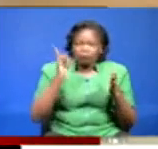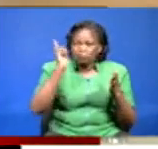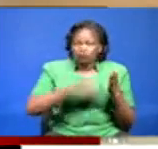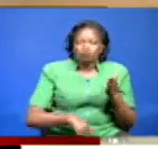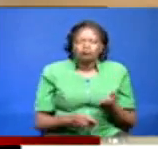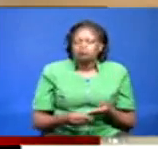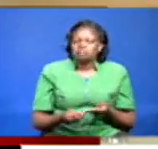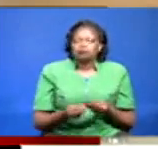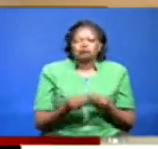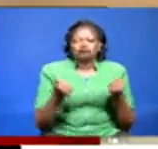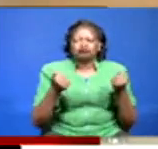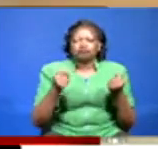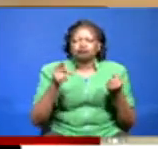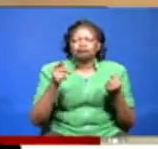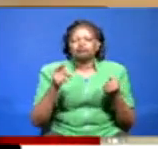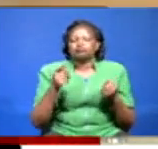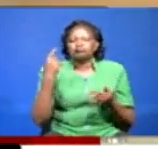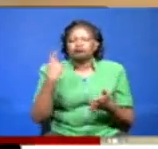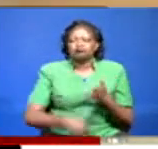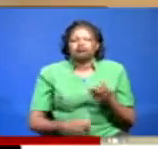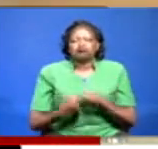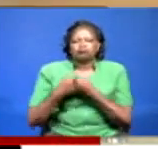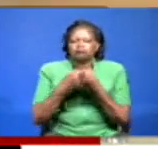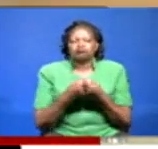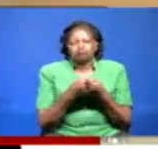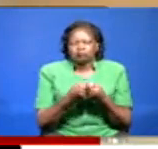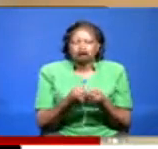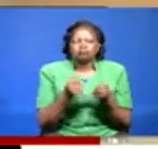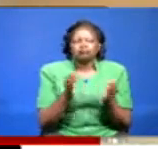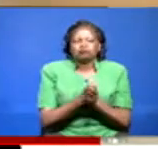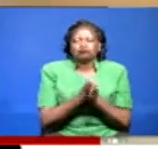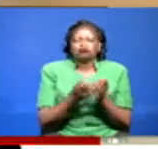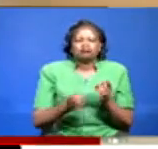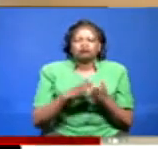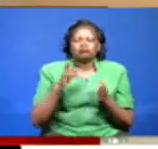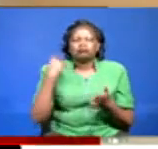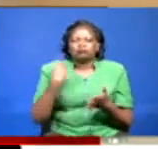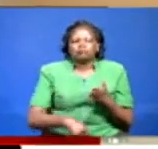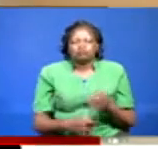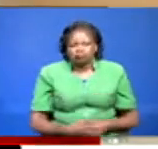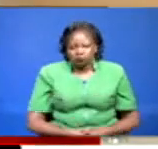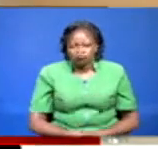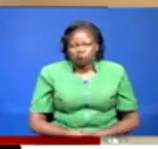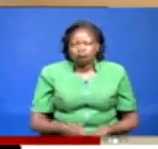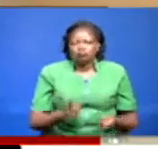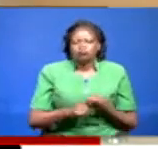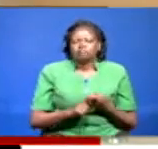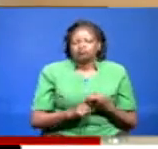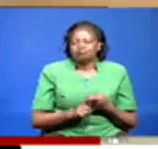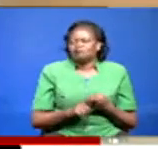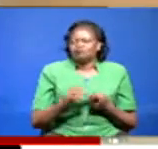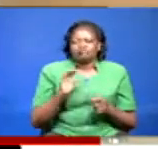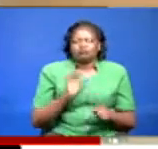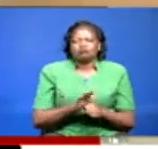tax loopholes and broaden the tax base to increase tax collections to 3.5 trillion shillings by the end of the current financial